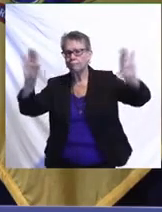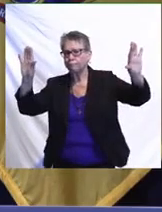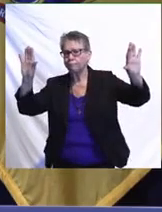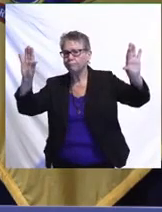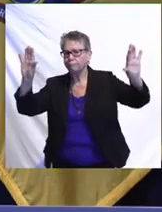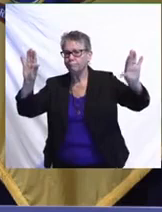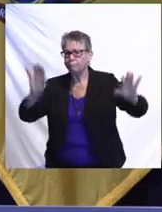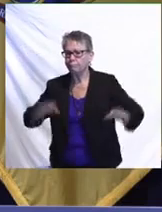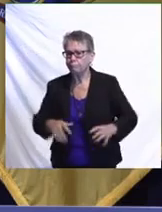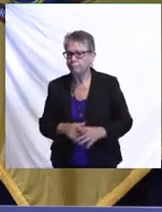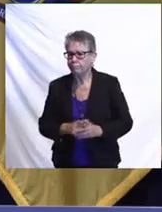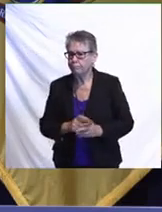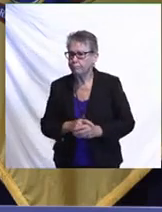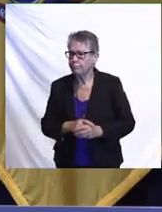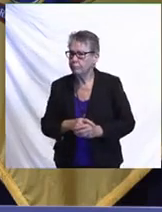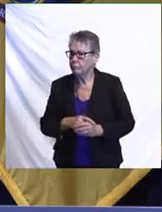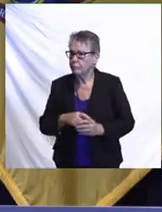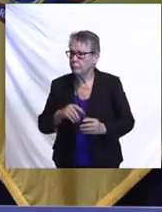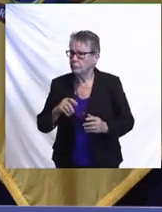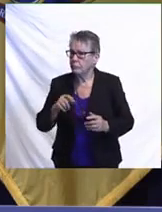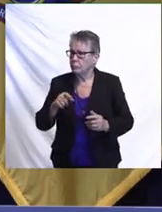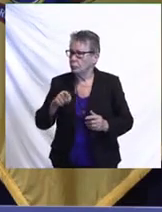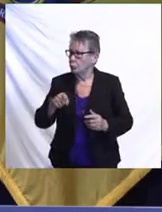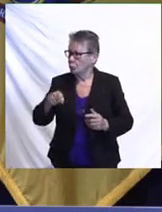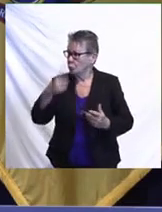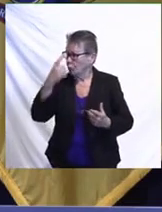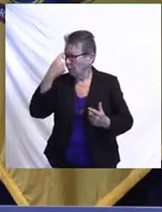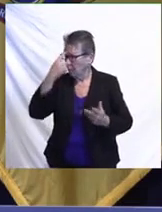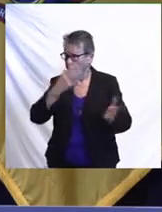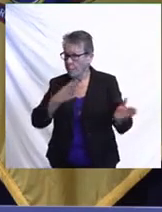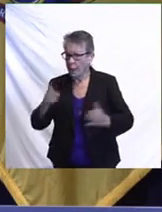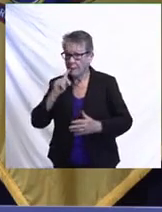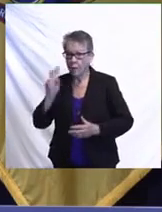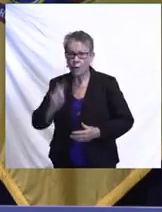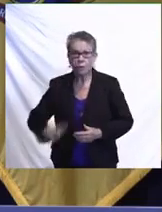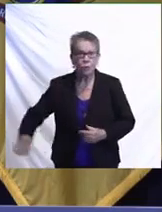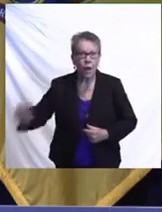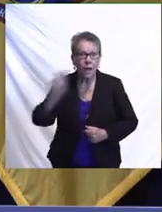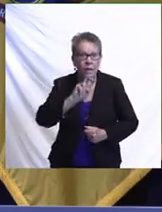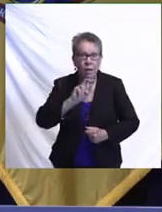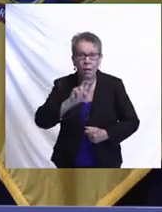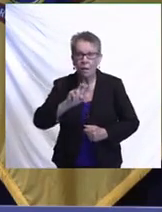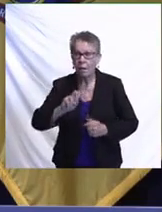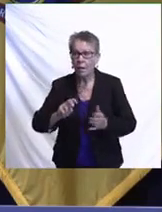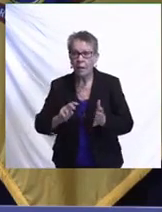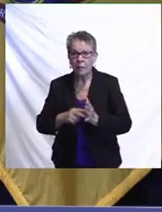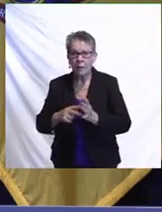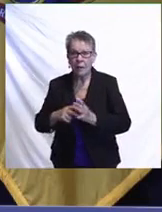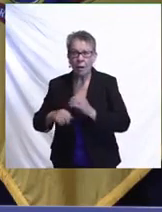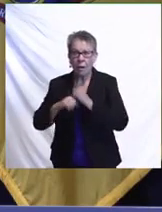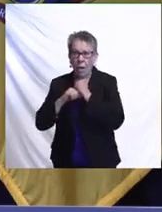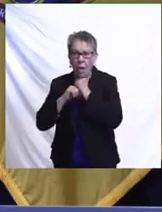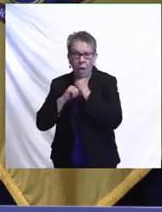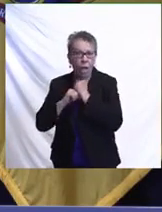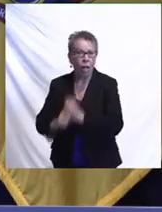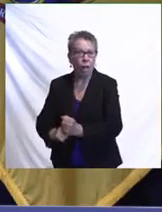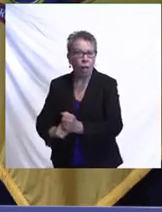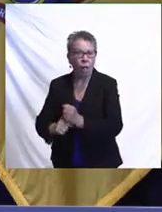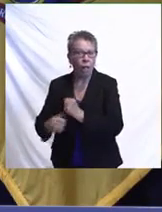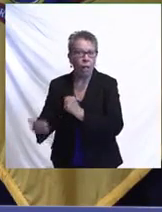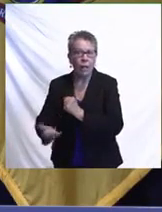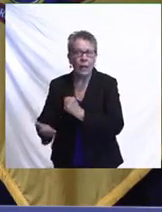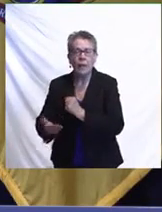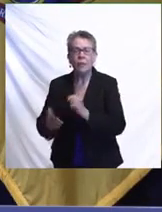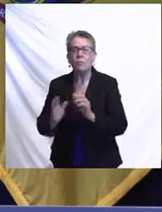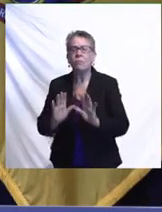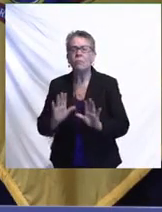going. That's not to say you can't go anywhere, but you've got to be mindful about what your movements are these days. Thank you for that.